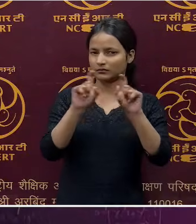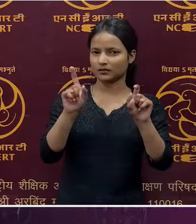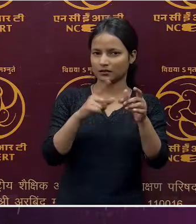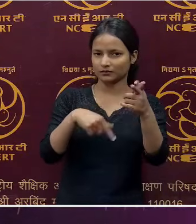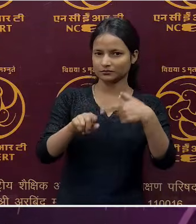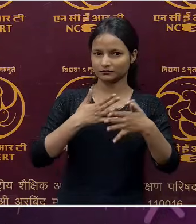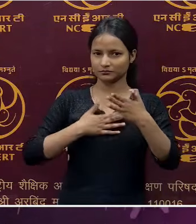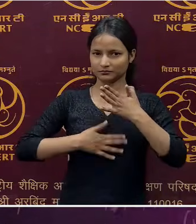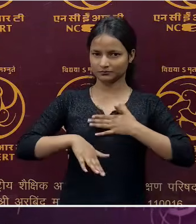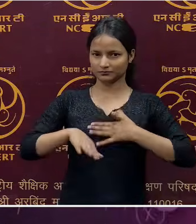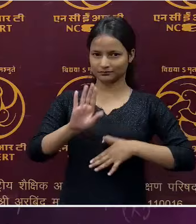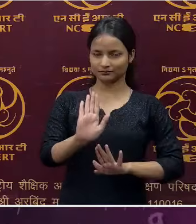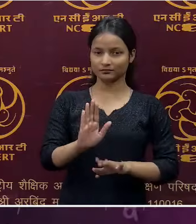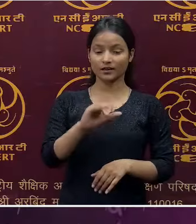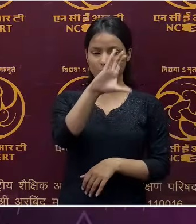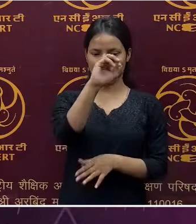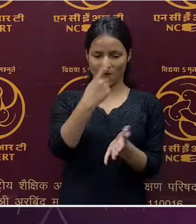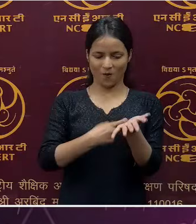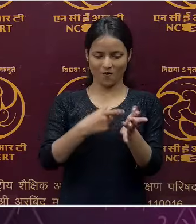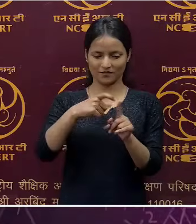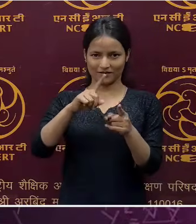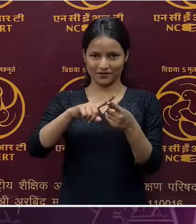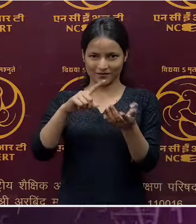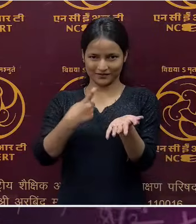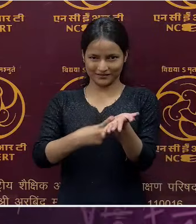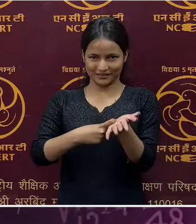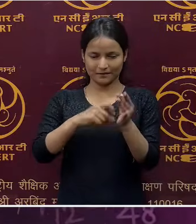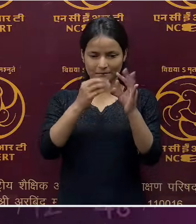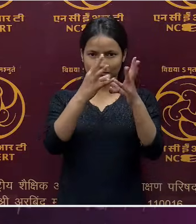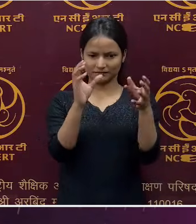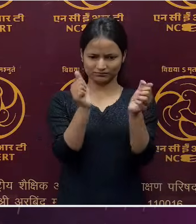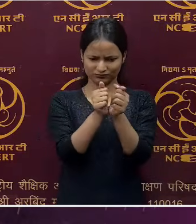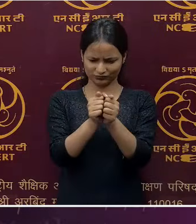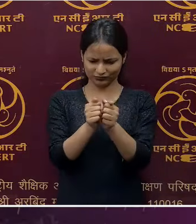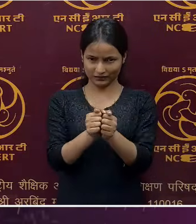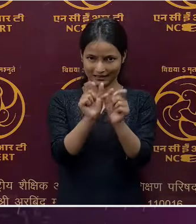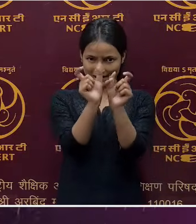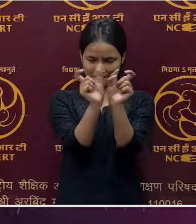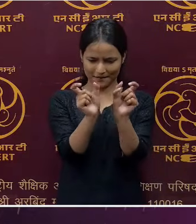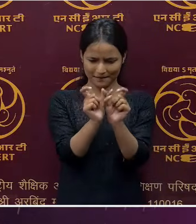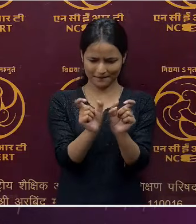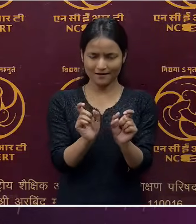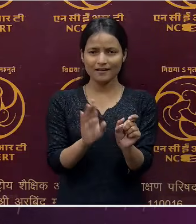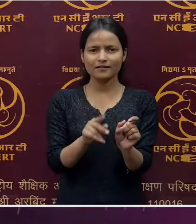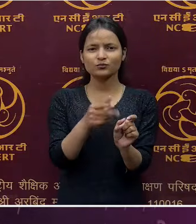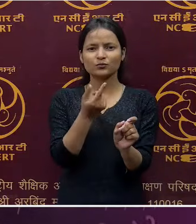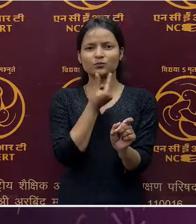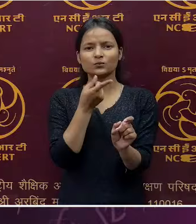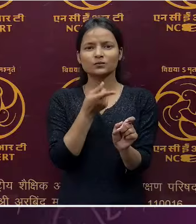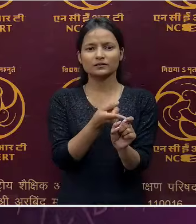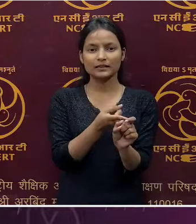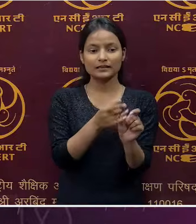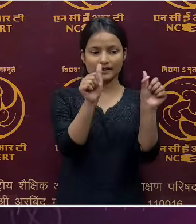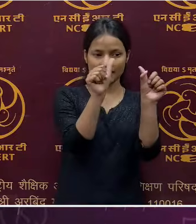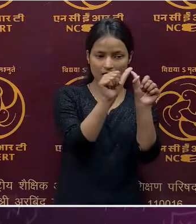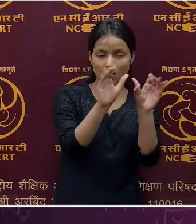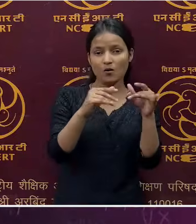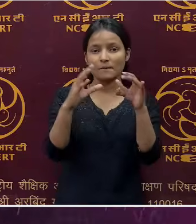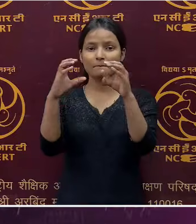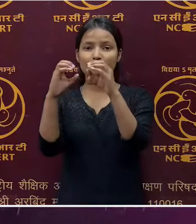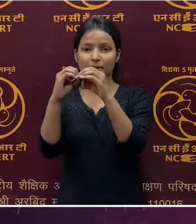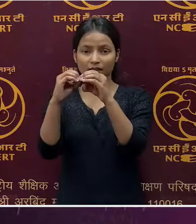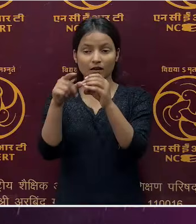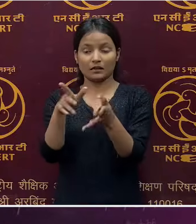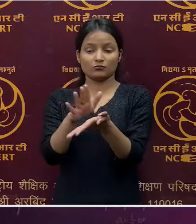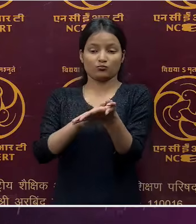ordered pair. And what is the condition of ordered pair? There is no condition. At least the condition should be A and B are non-empty,